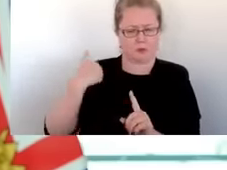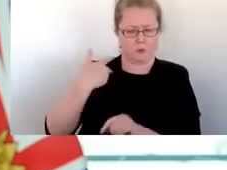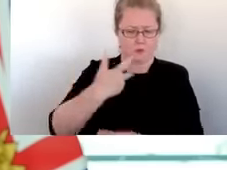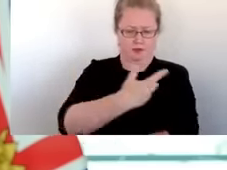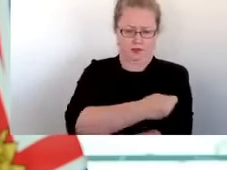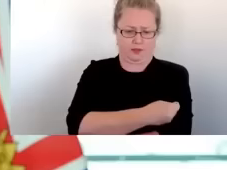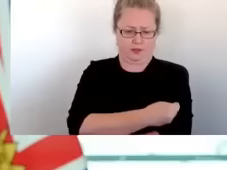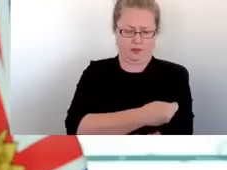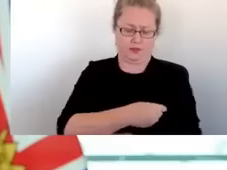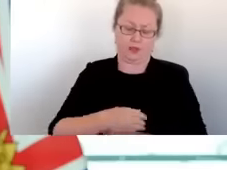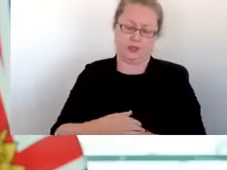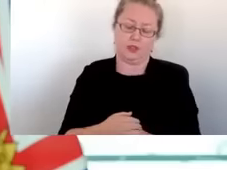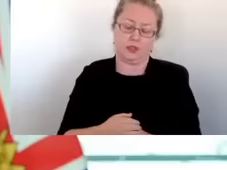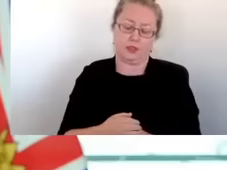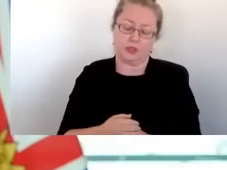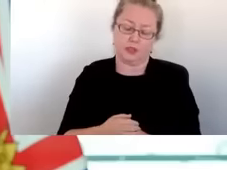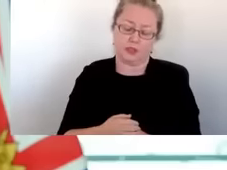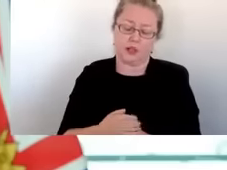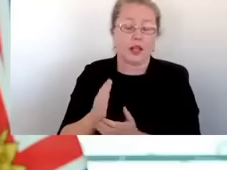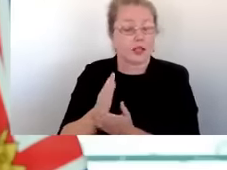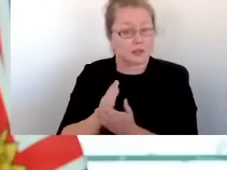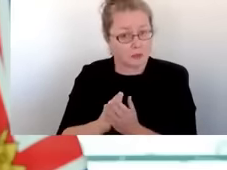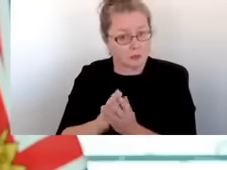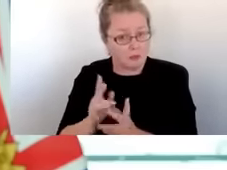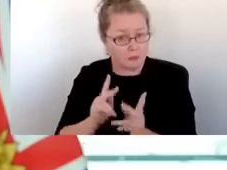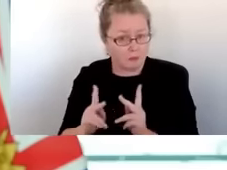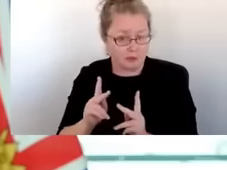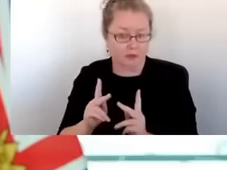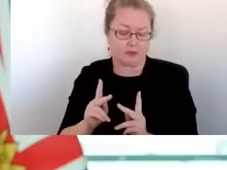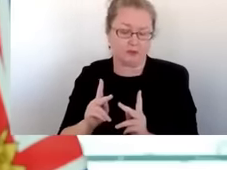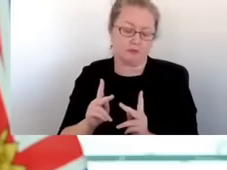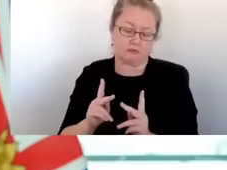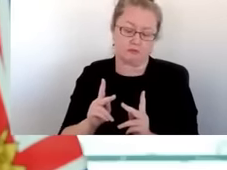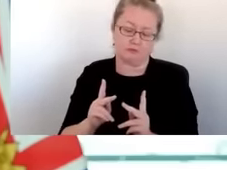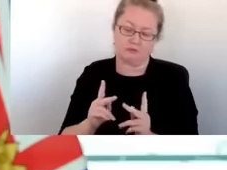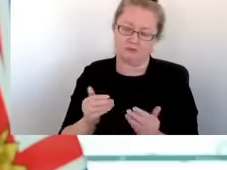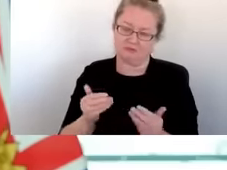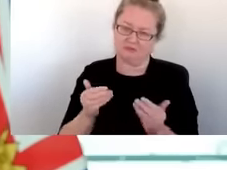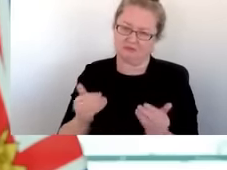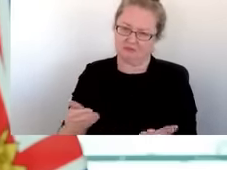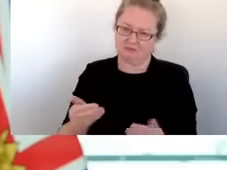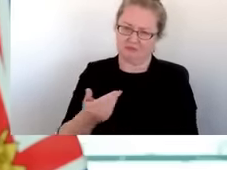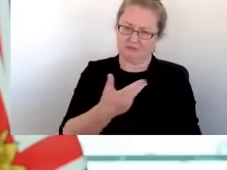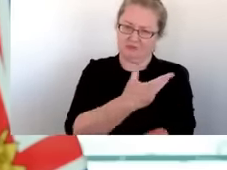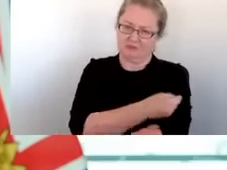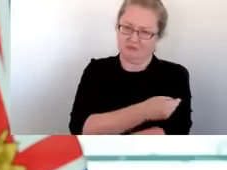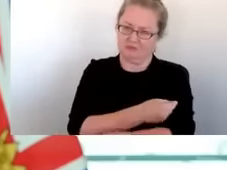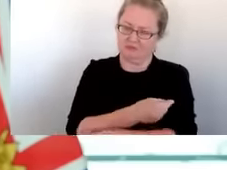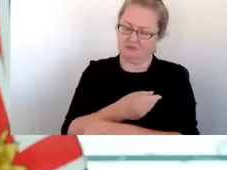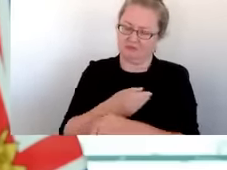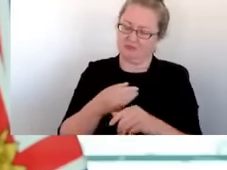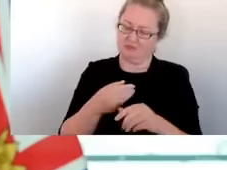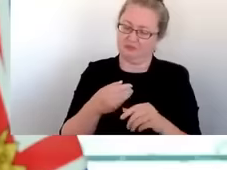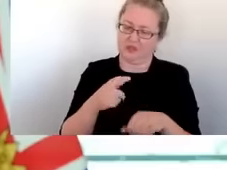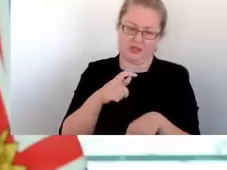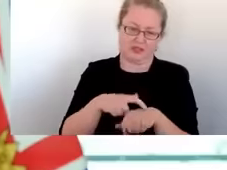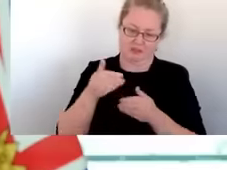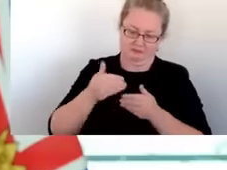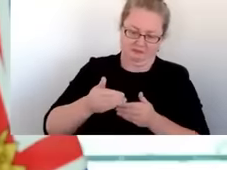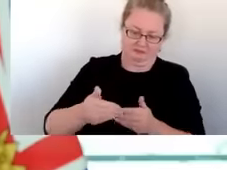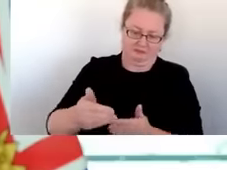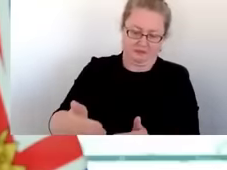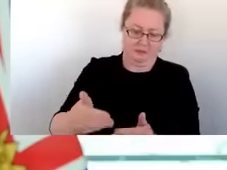dose. And for some people, and Dr. Bivalent will get into some of those details, we may want to give it prior to 6 months, like